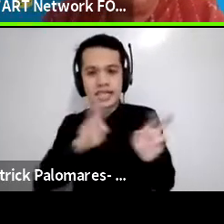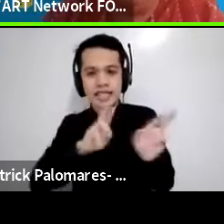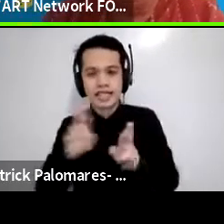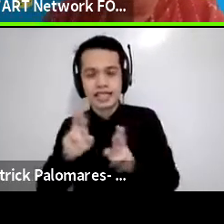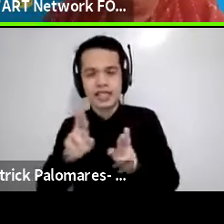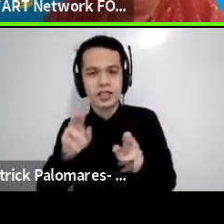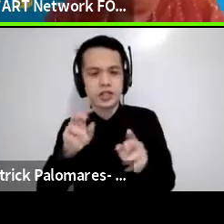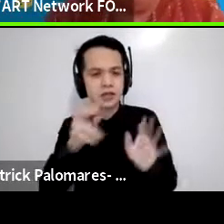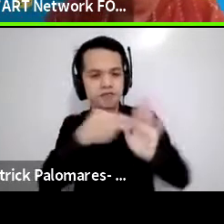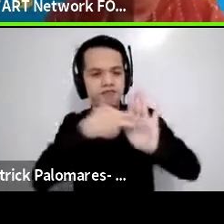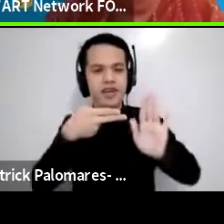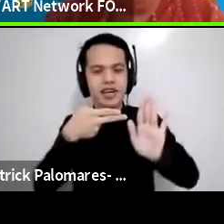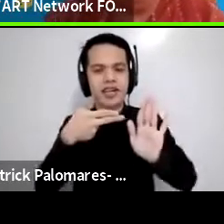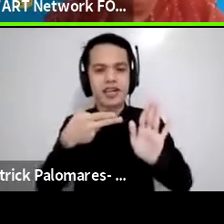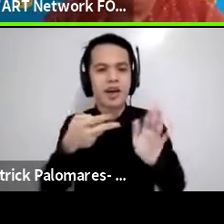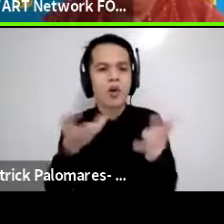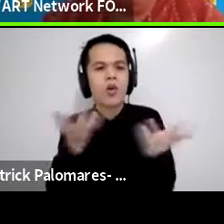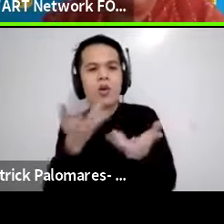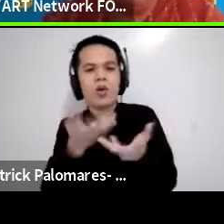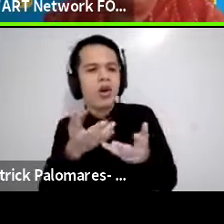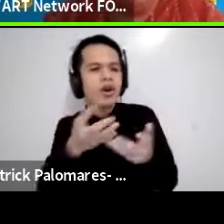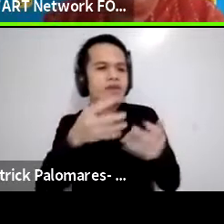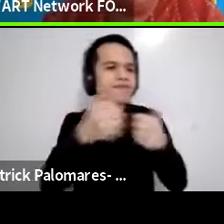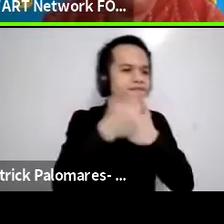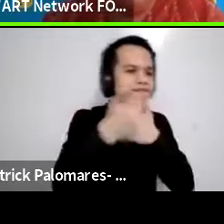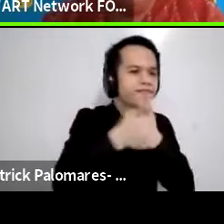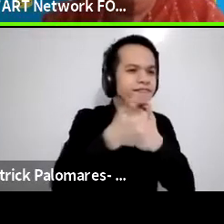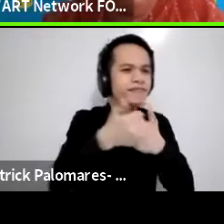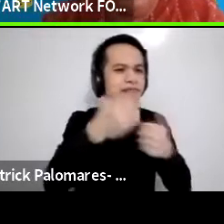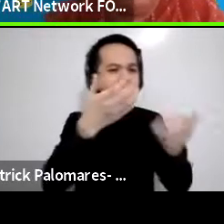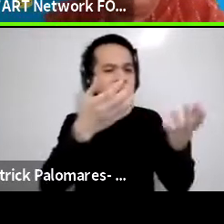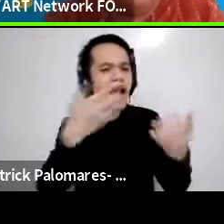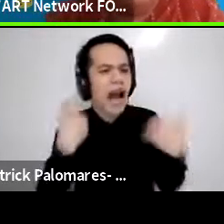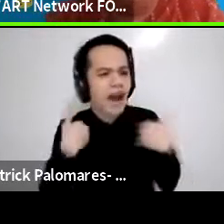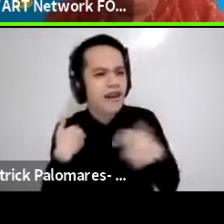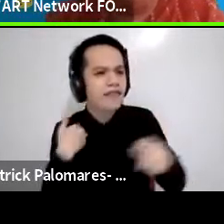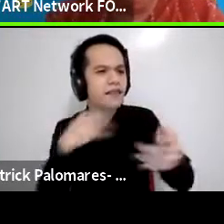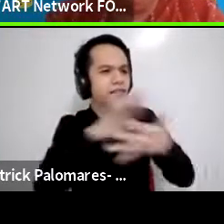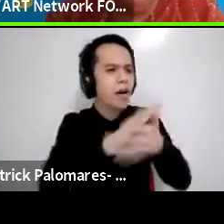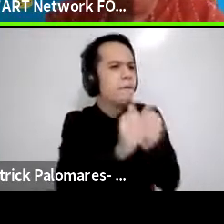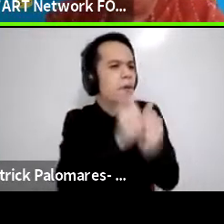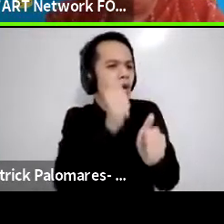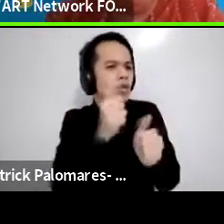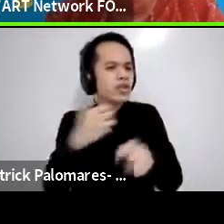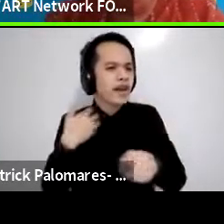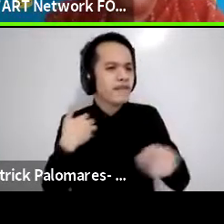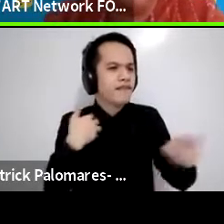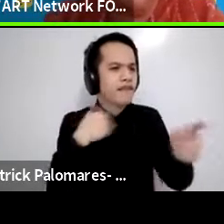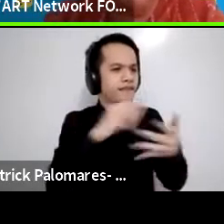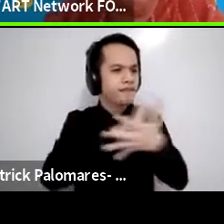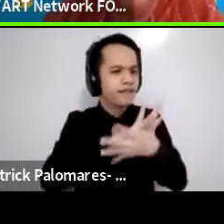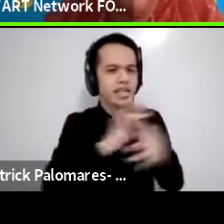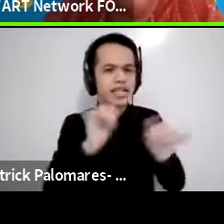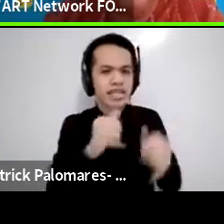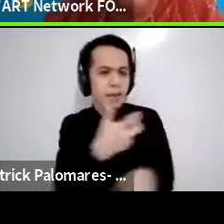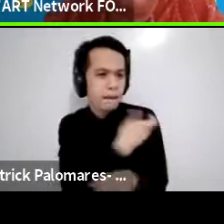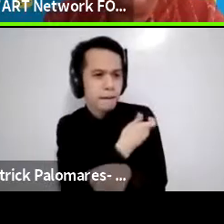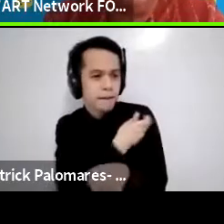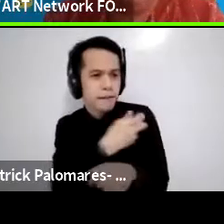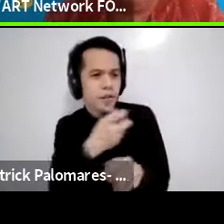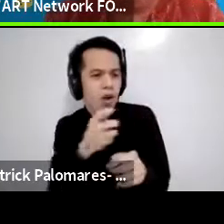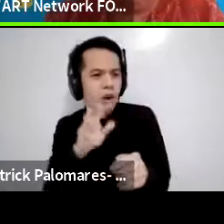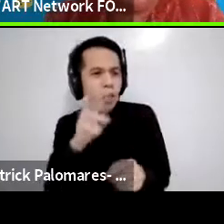know, to highlight really where the most vulnerable cases are and where exactly will vaccination be